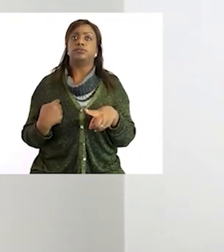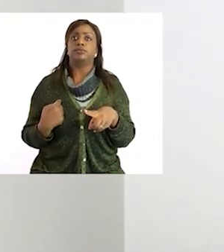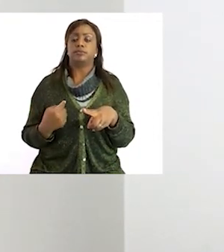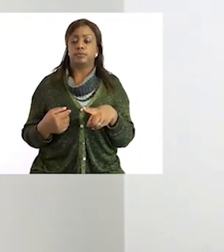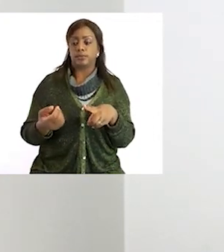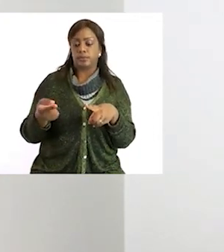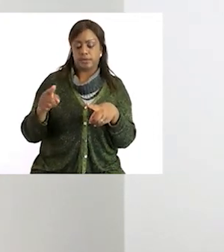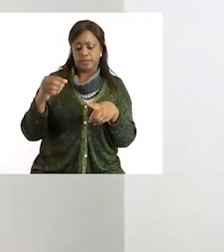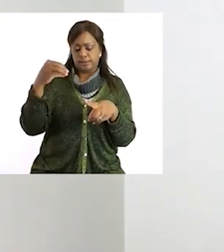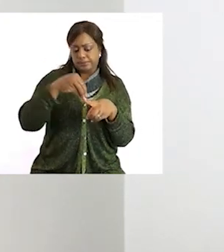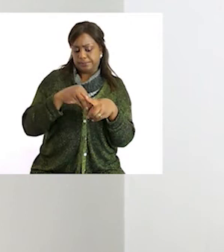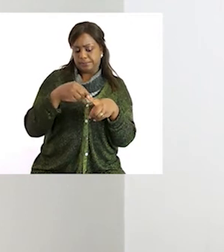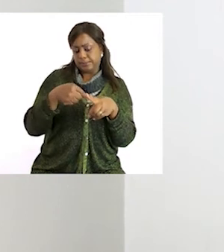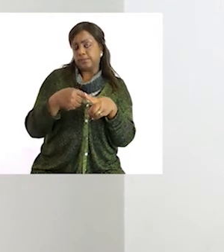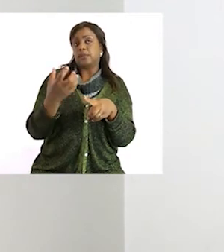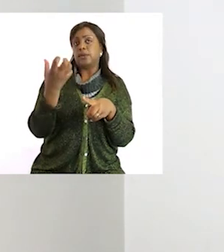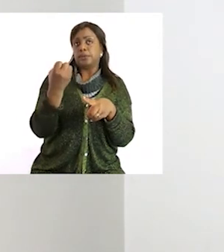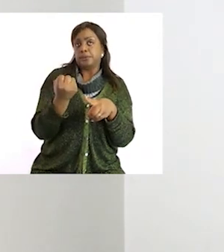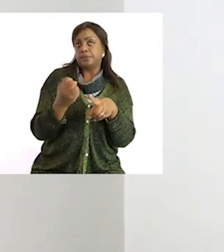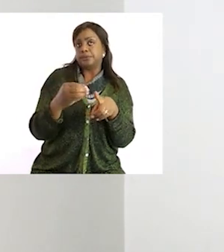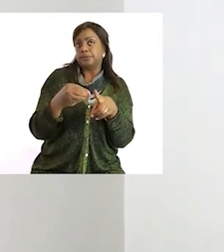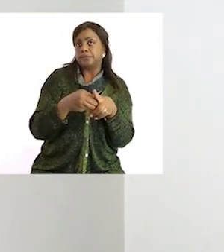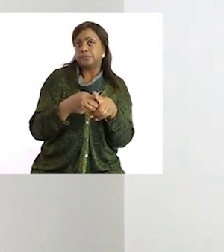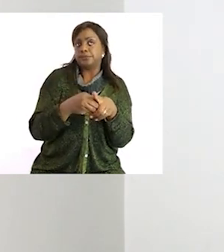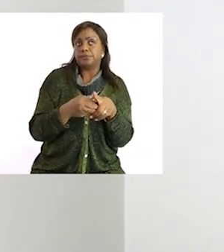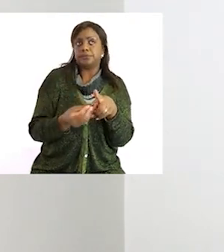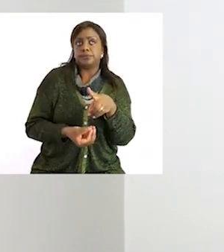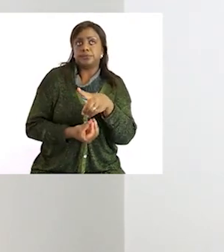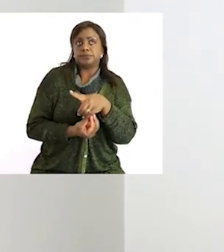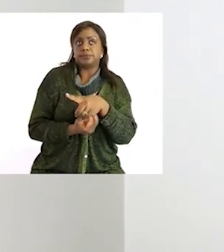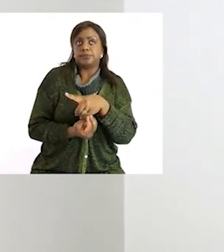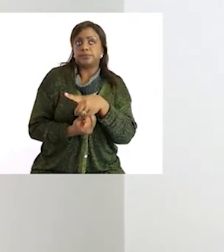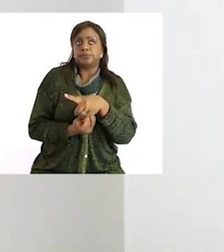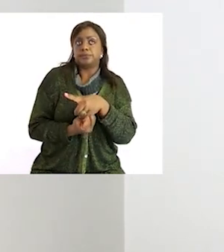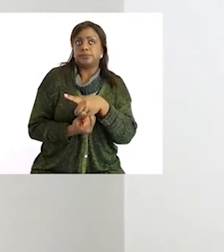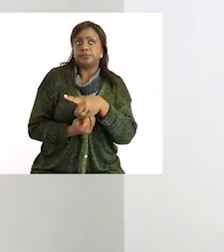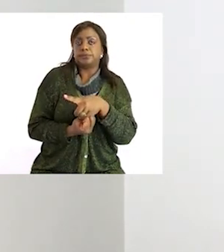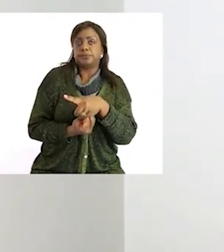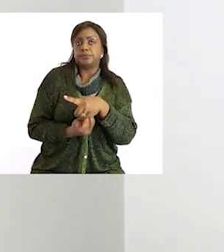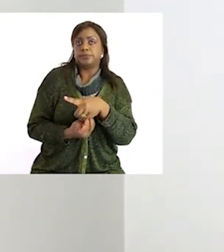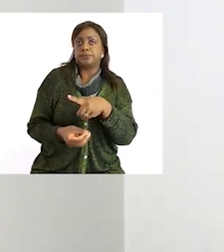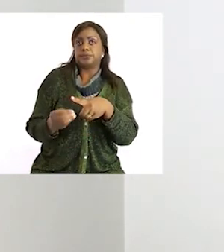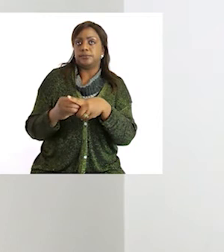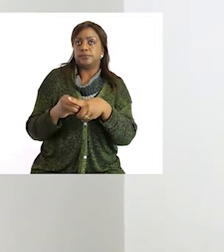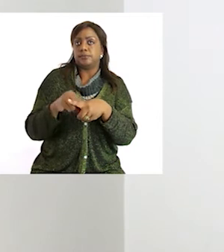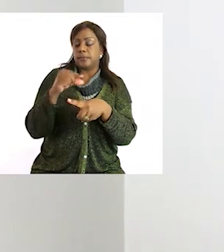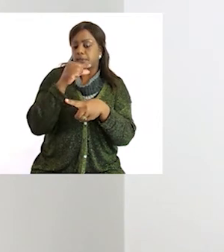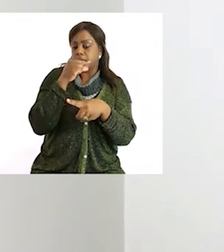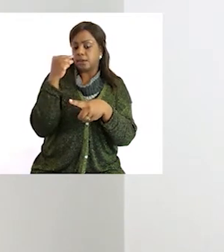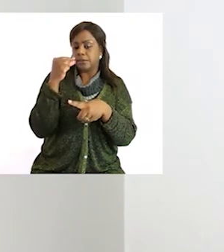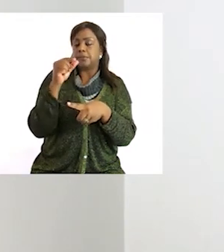inside the scrotum, we have a structure known as the